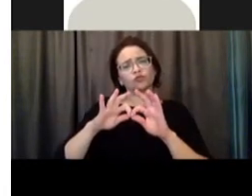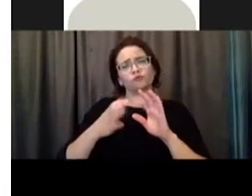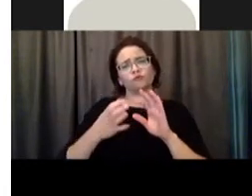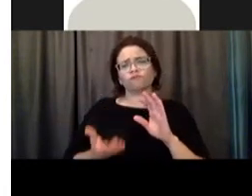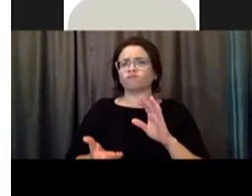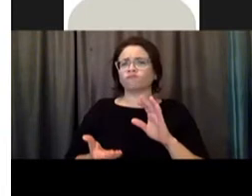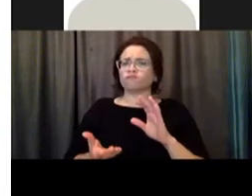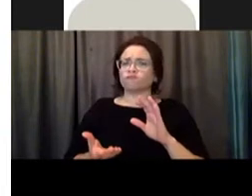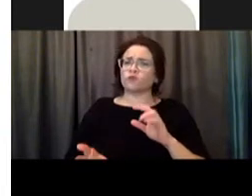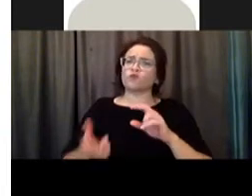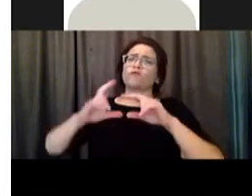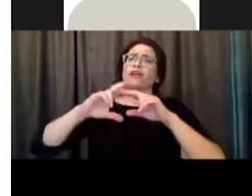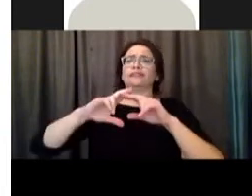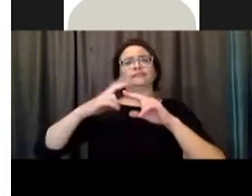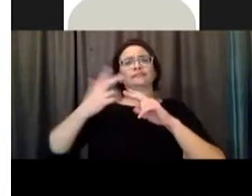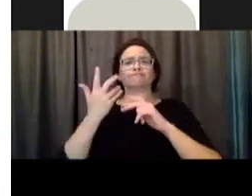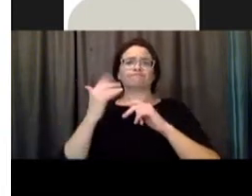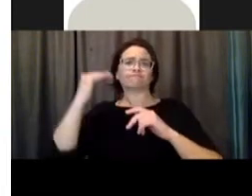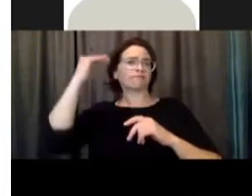Certainly.